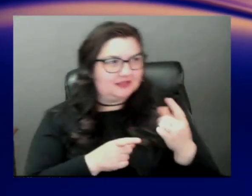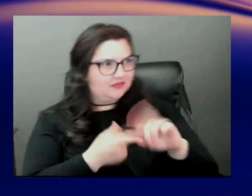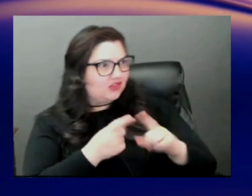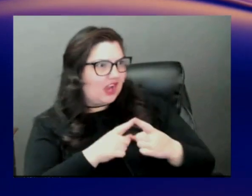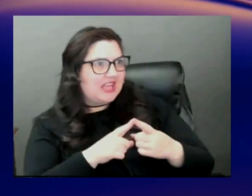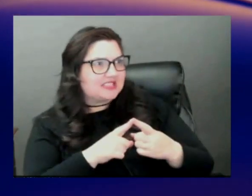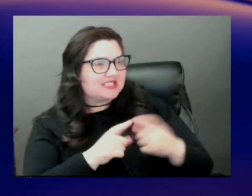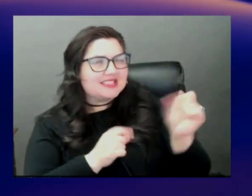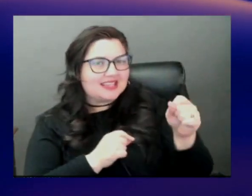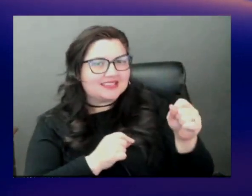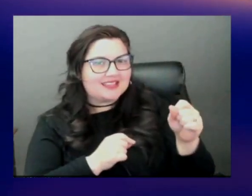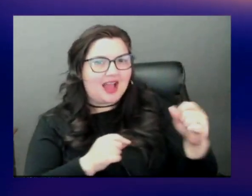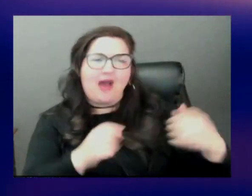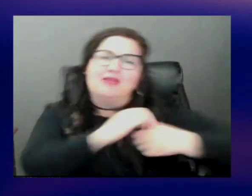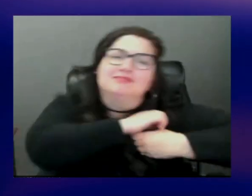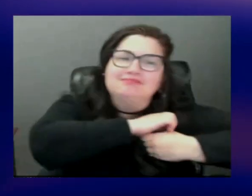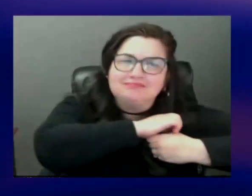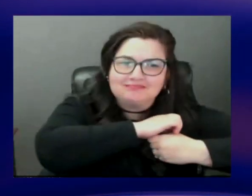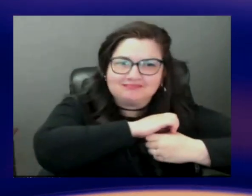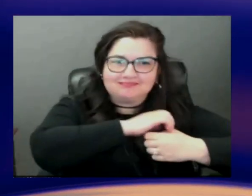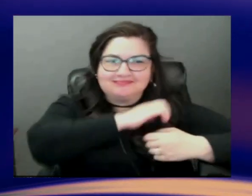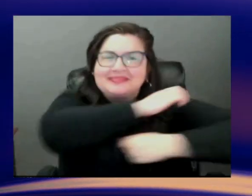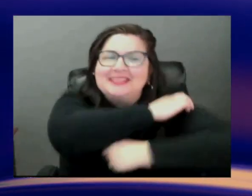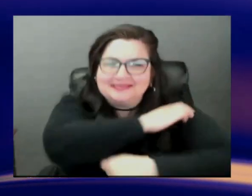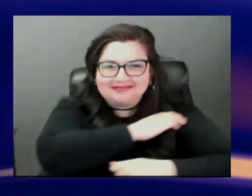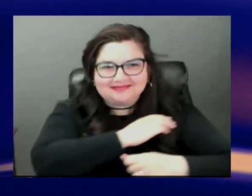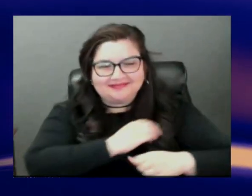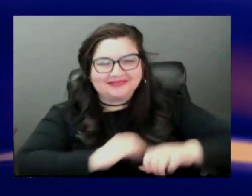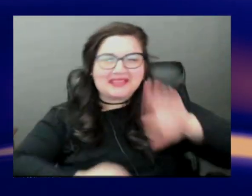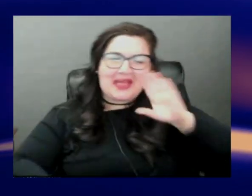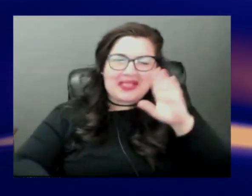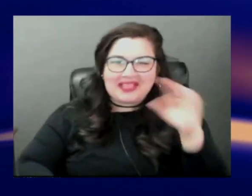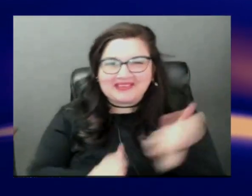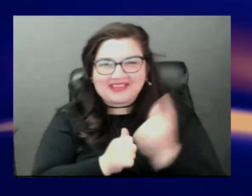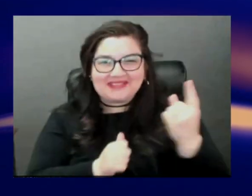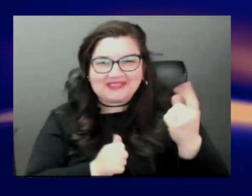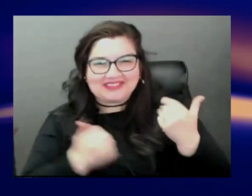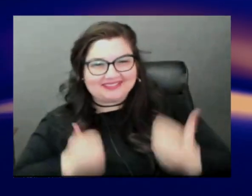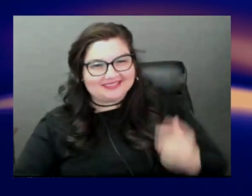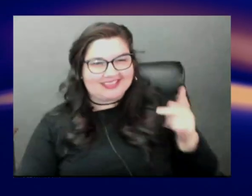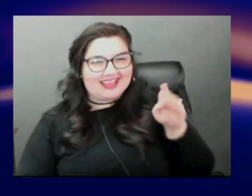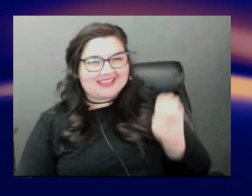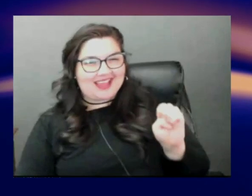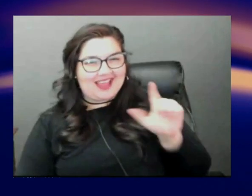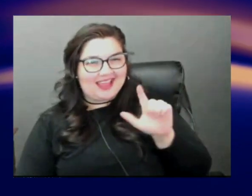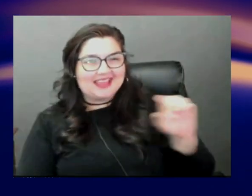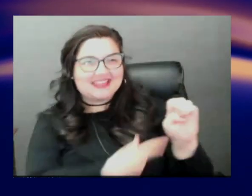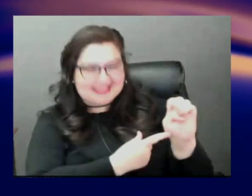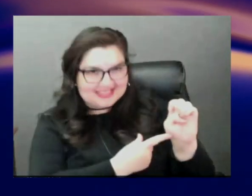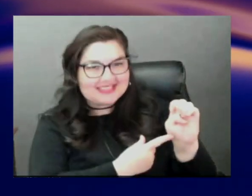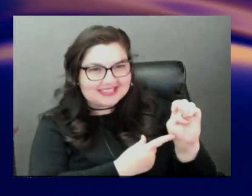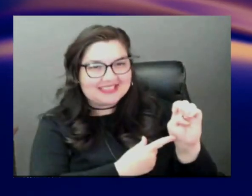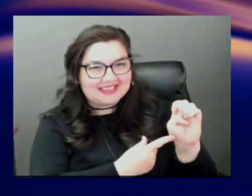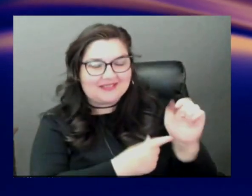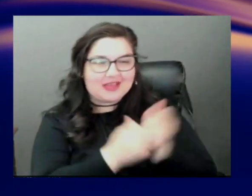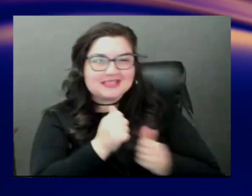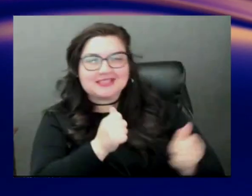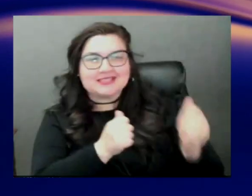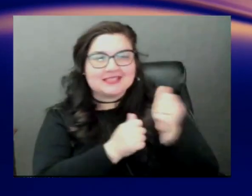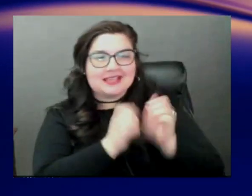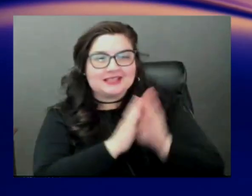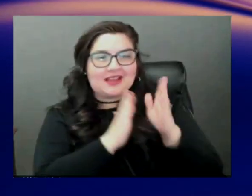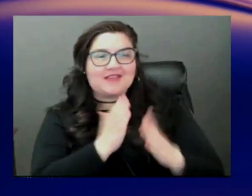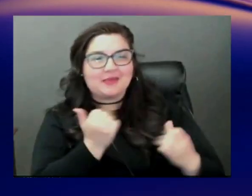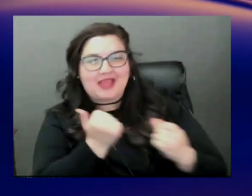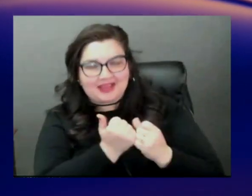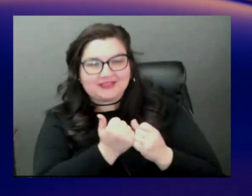hugs. I got a hug. Hello, everybody. I am Kyle Lee. I am a senior developer advocate on the